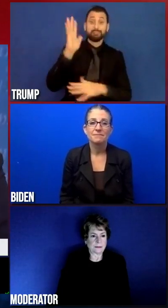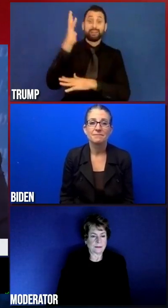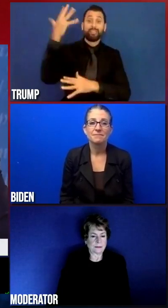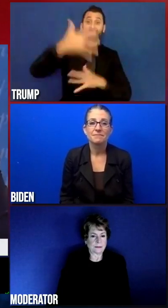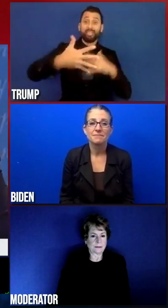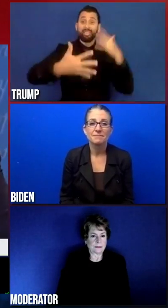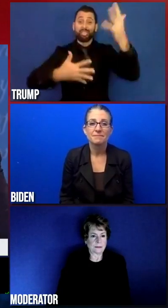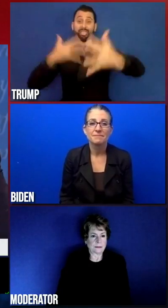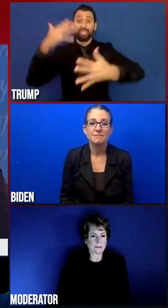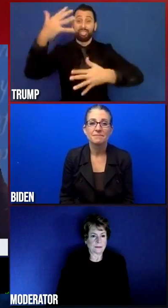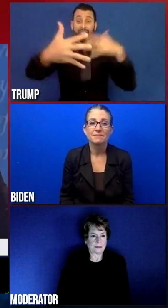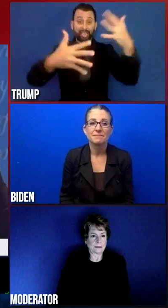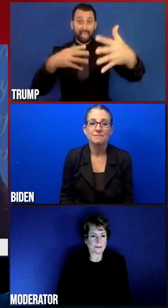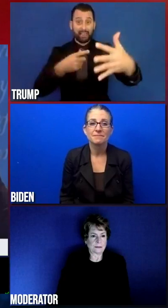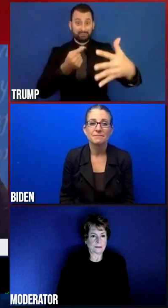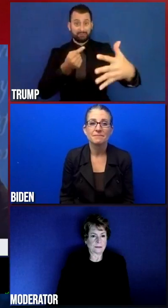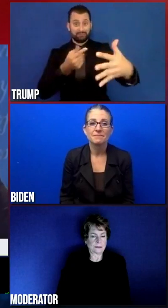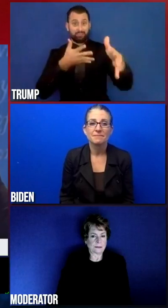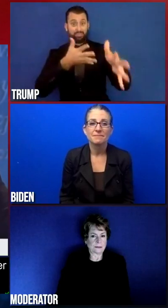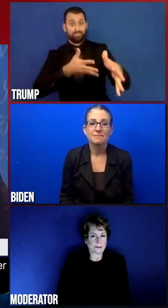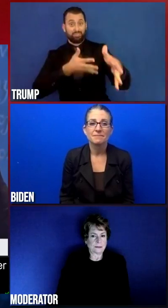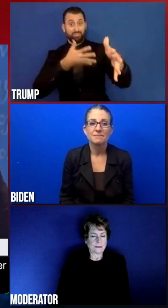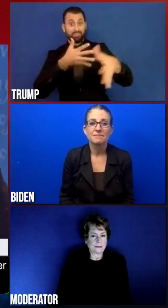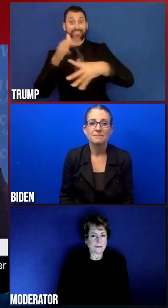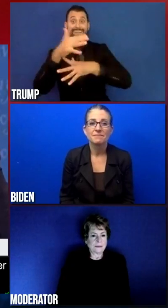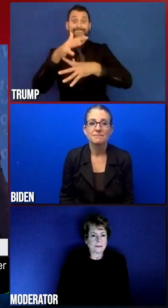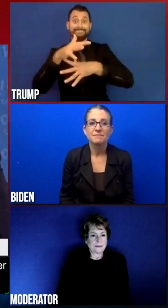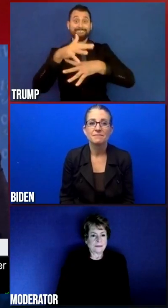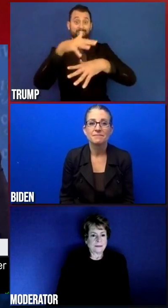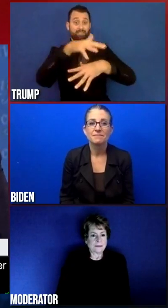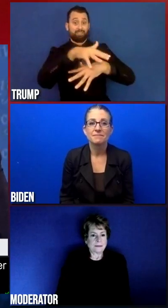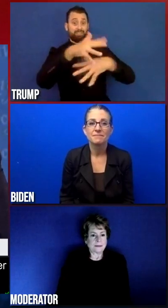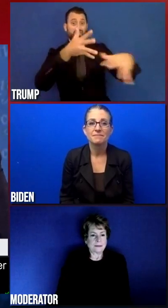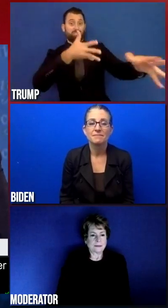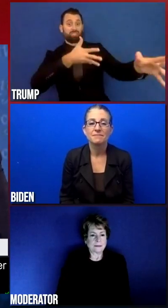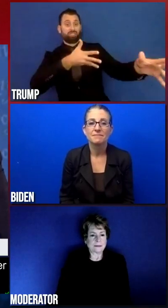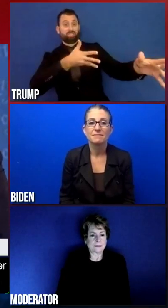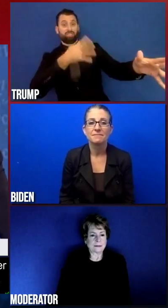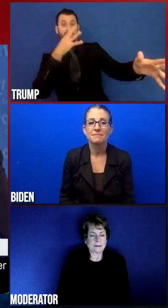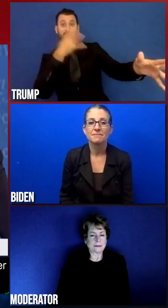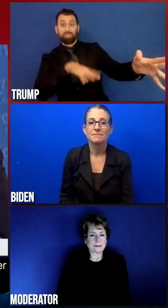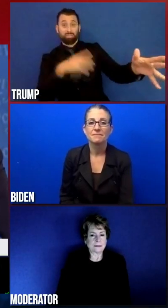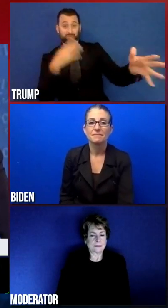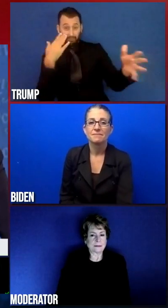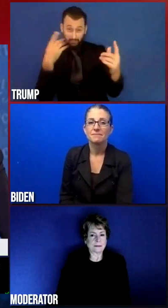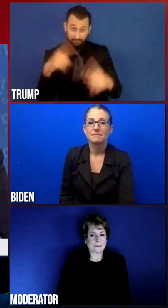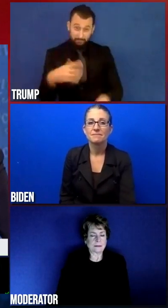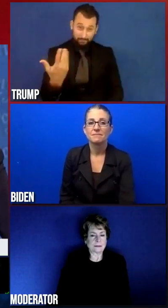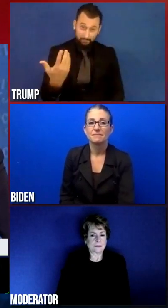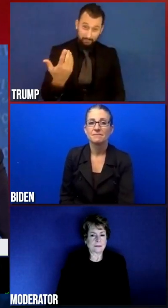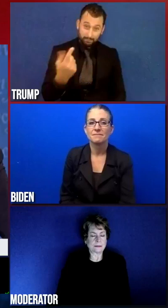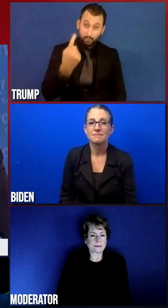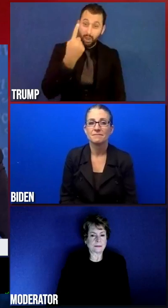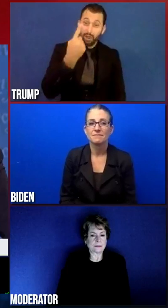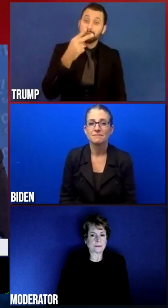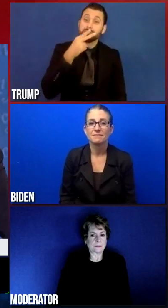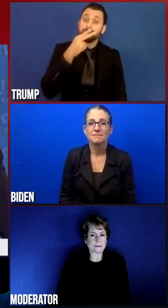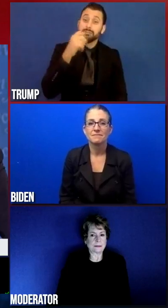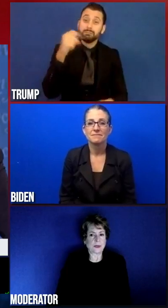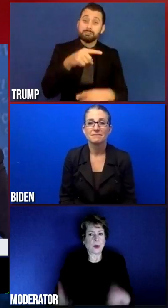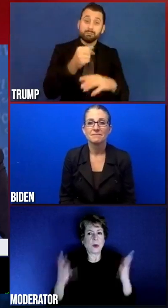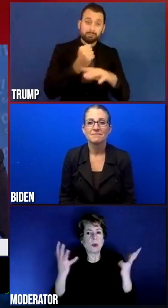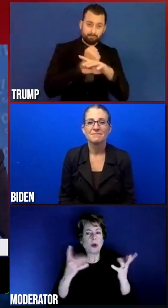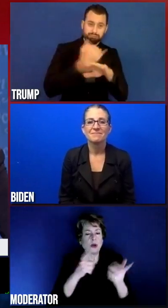and everything else. You drop a cigarette in there, the whole forest burns down. You've got to have forest management. What do you You've got to have believe? cuts. What do you believe about the science